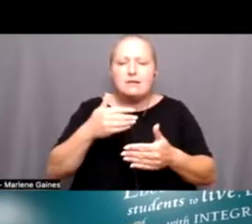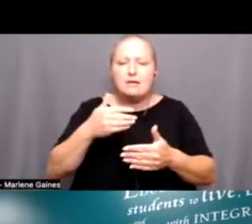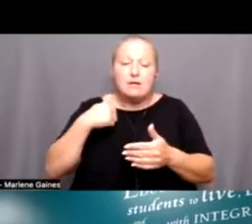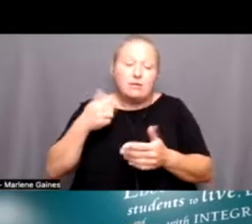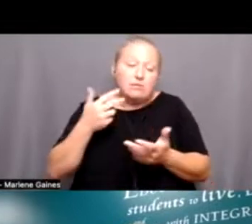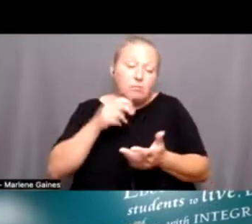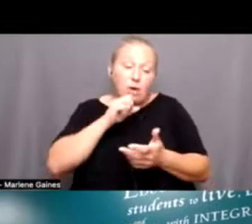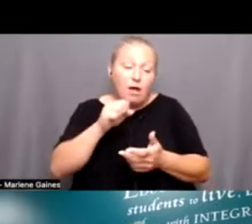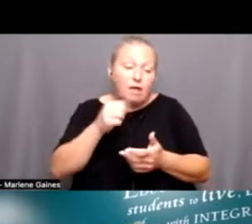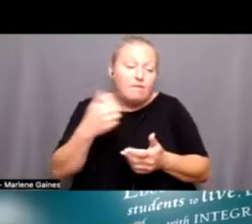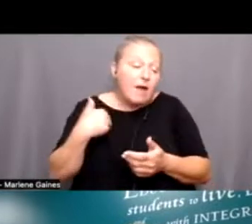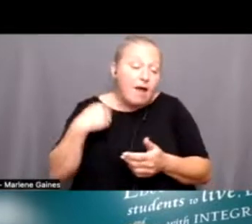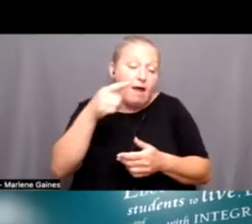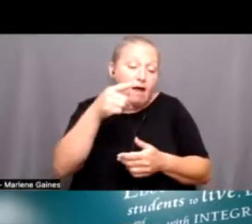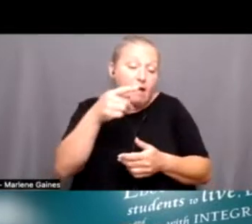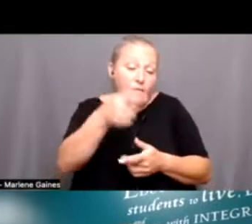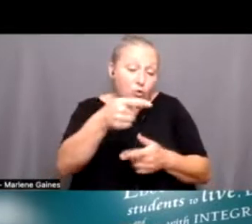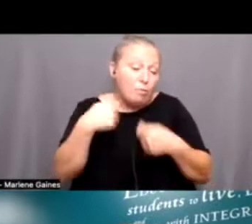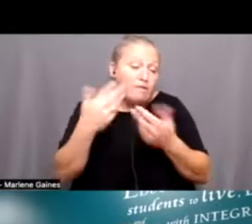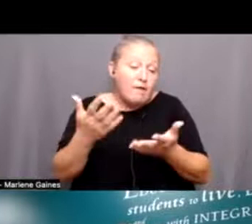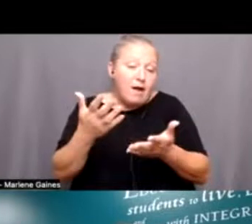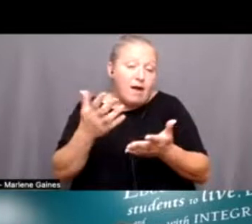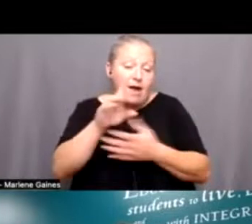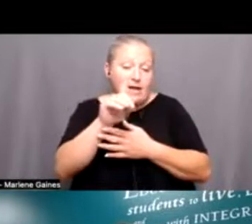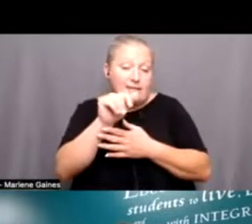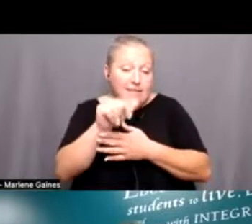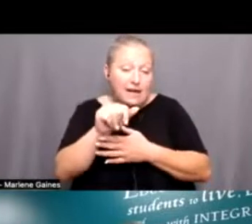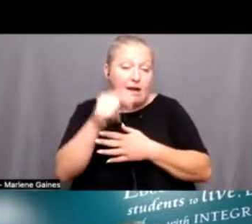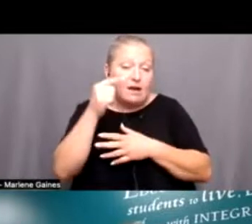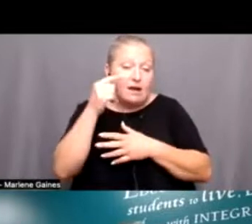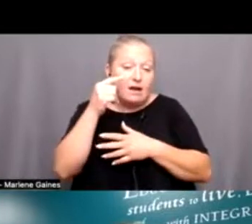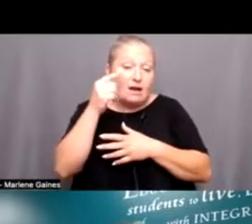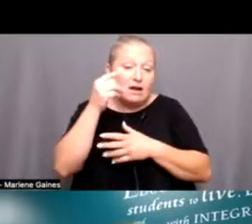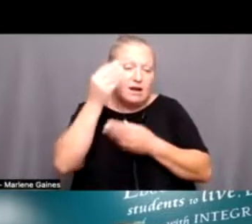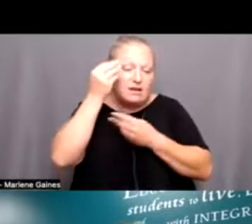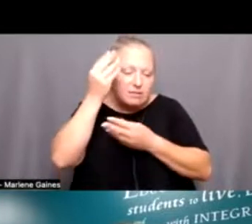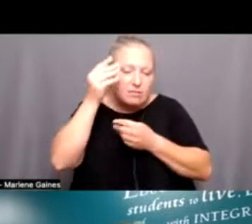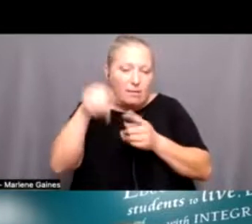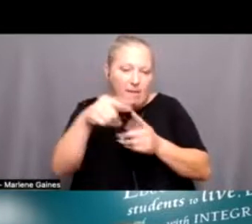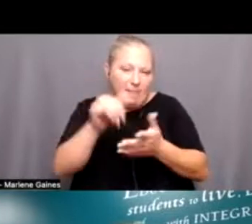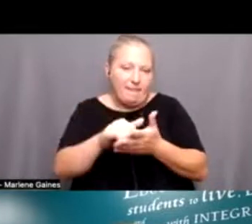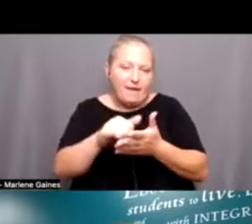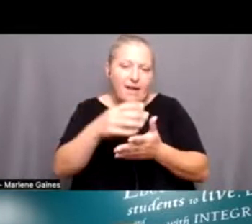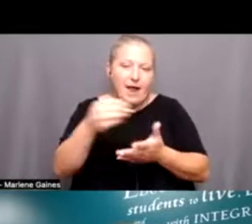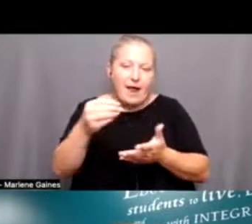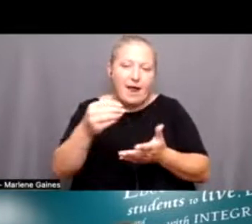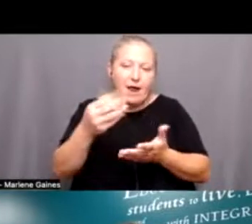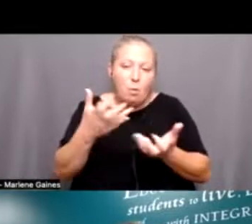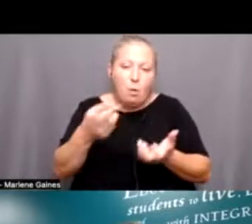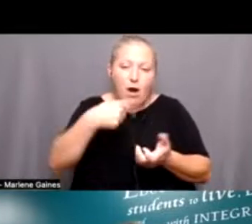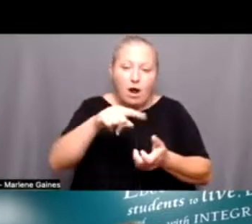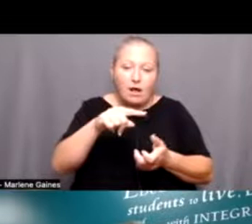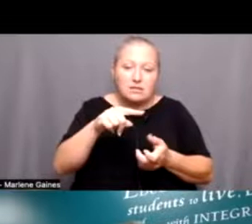to have you provide update on some of that kind of data, and then based on that, would love for us to circle